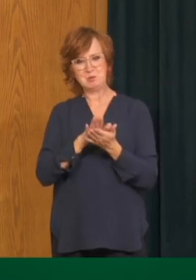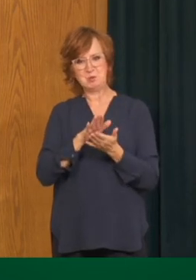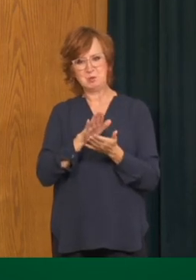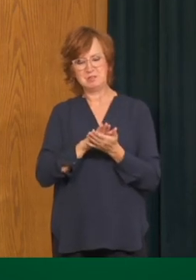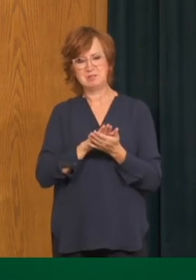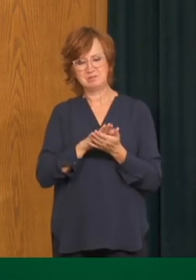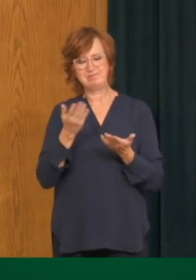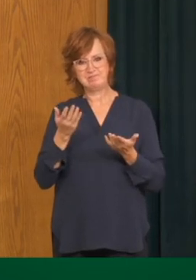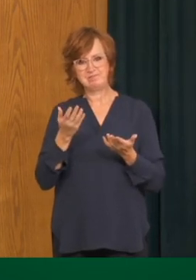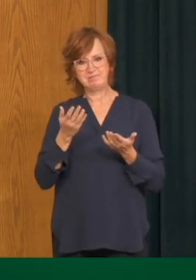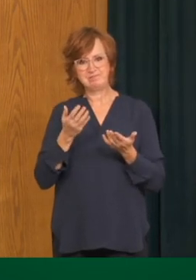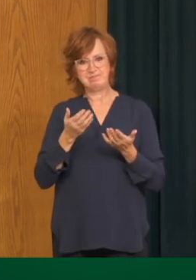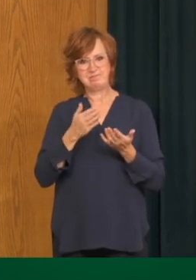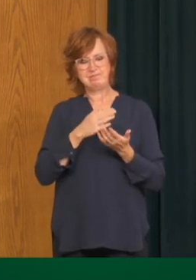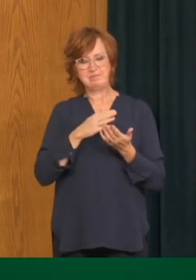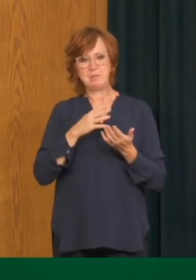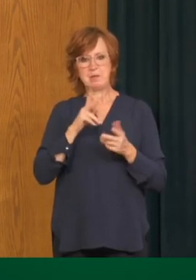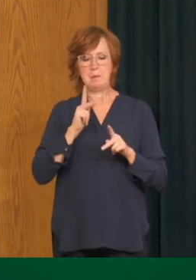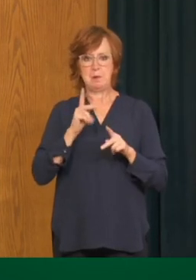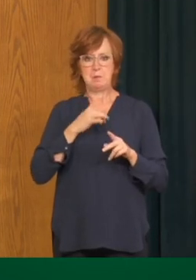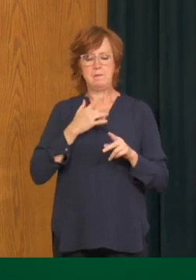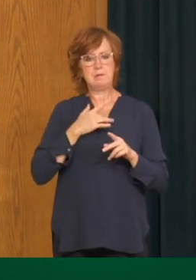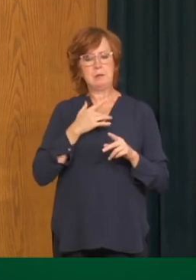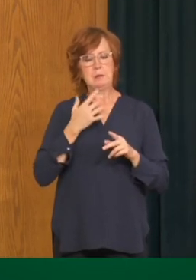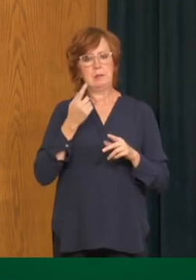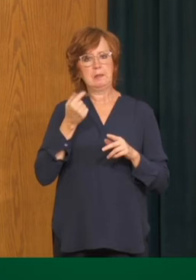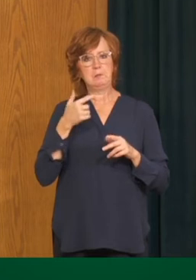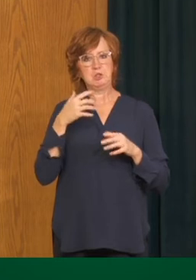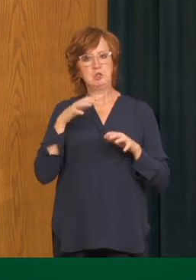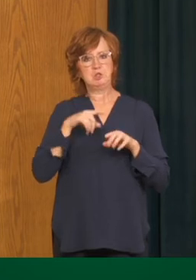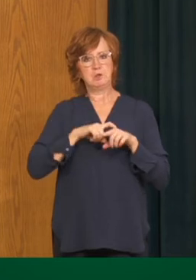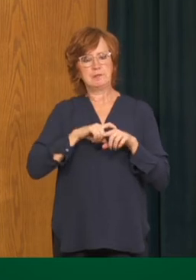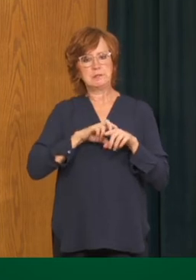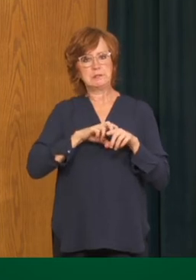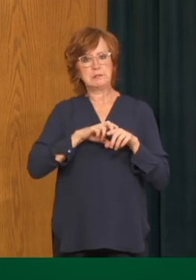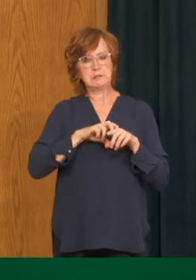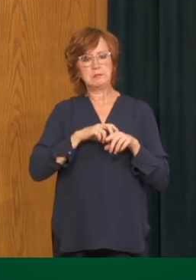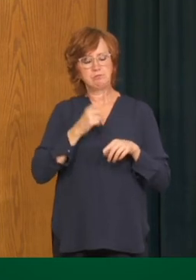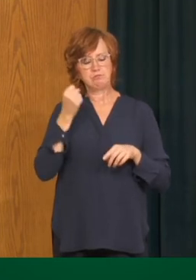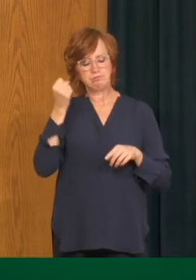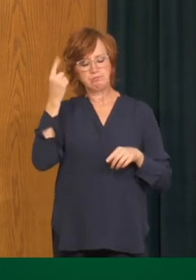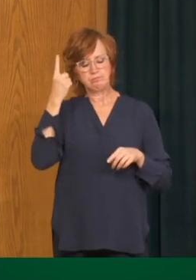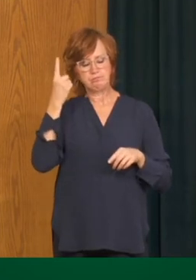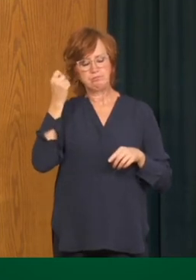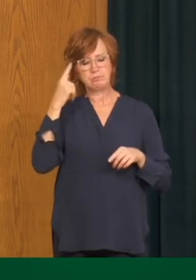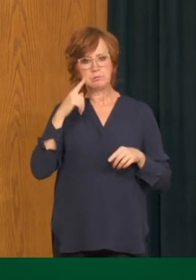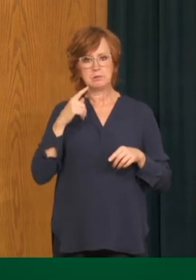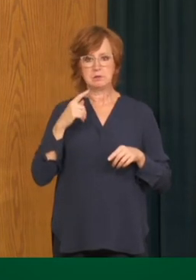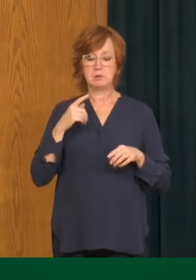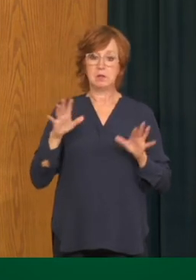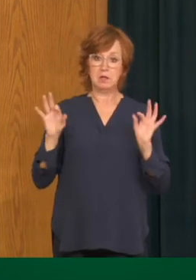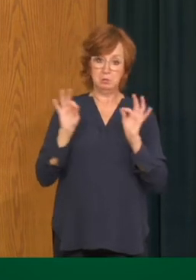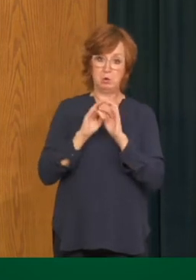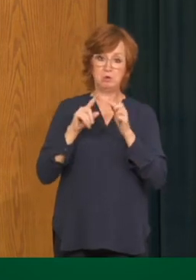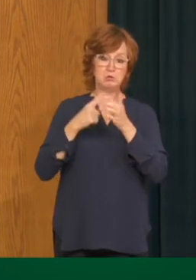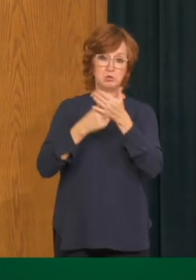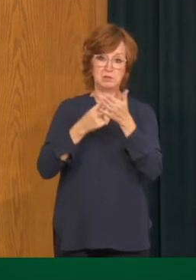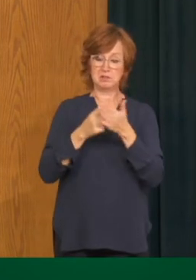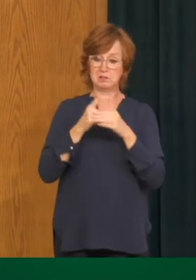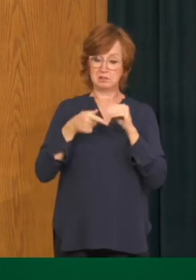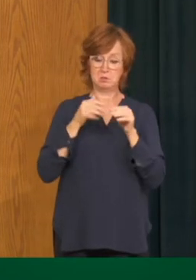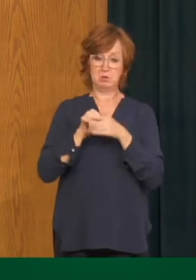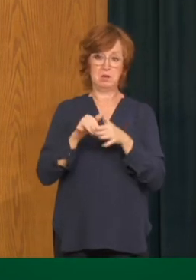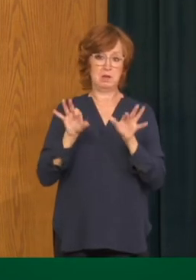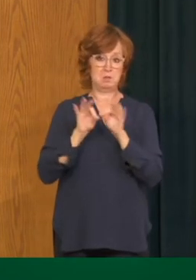our schools here this fall. And I would put forward that if this is a very public conversation that we are having, and it's a good thing that we are having it, because we are going to